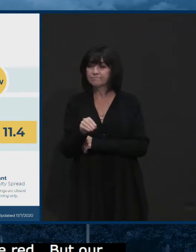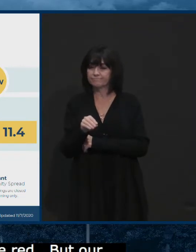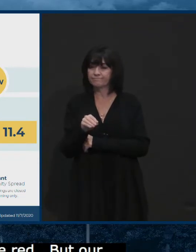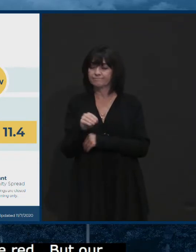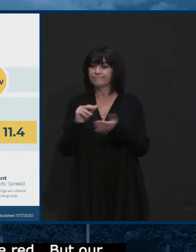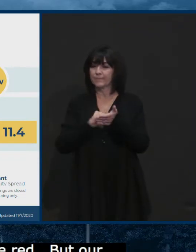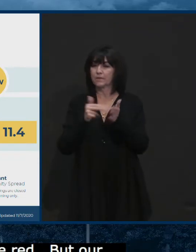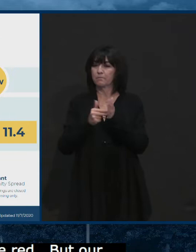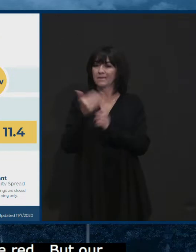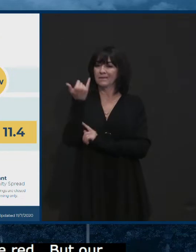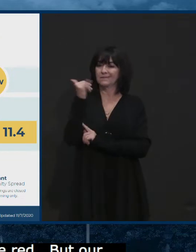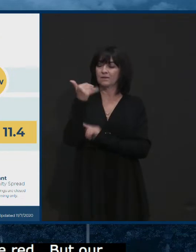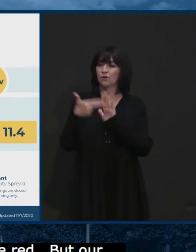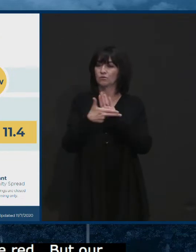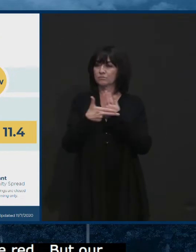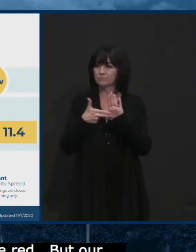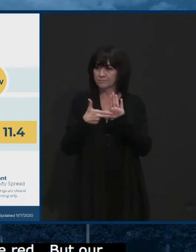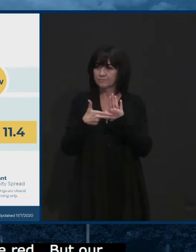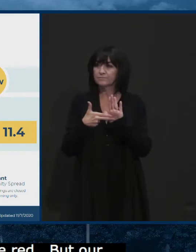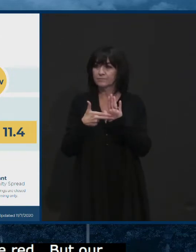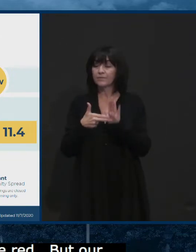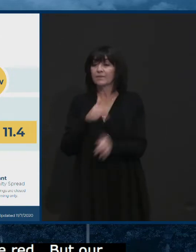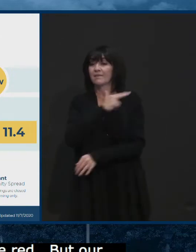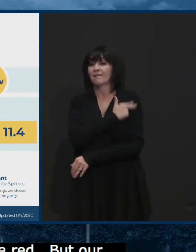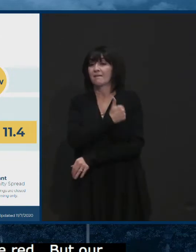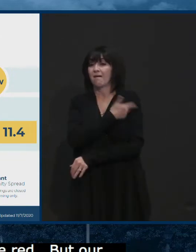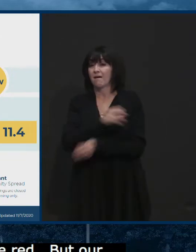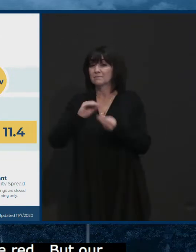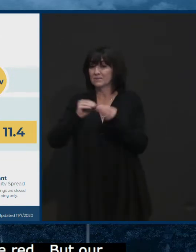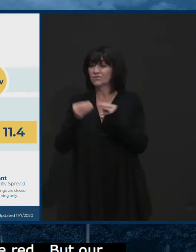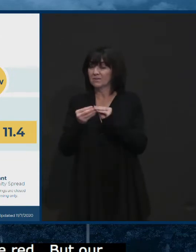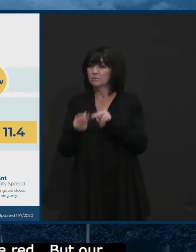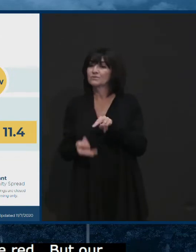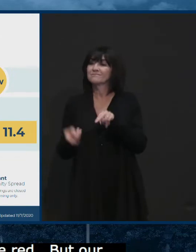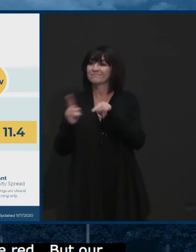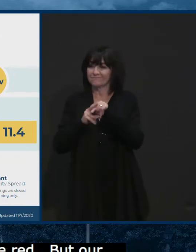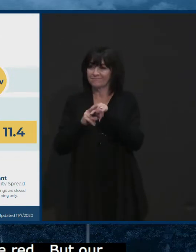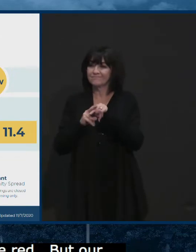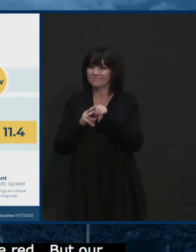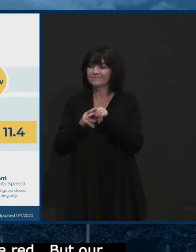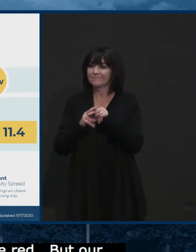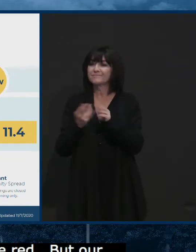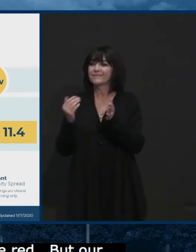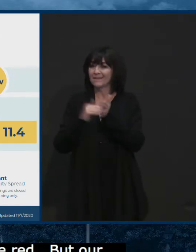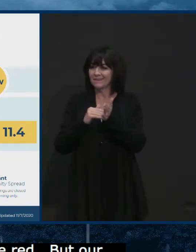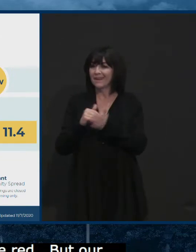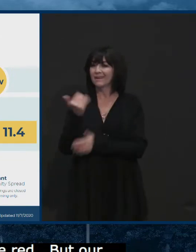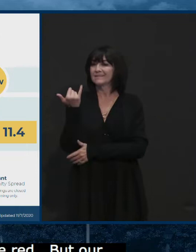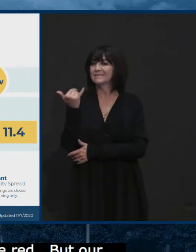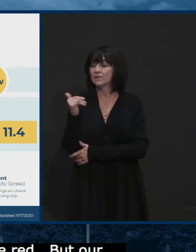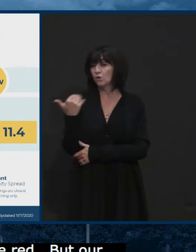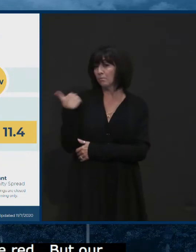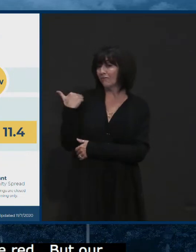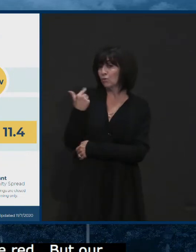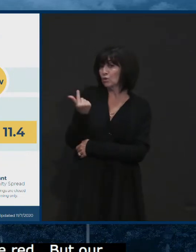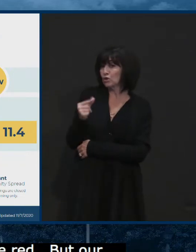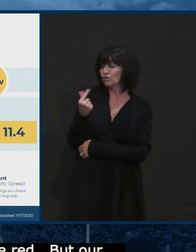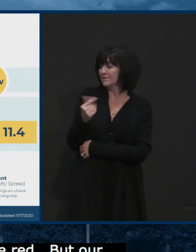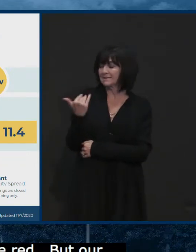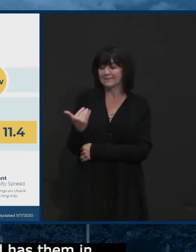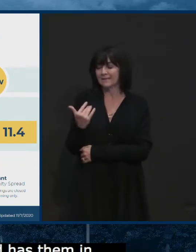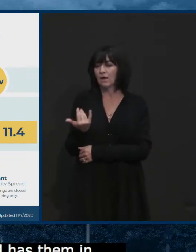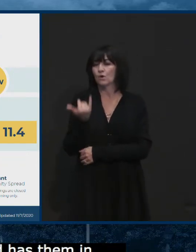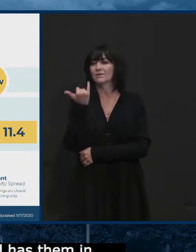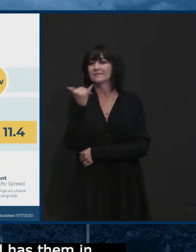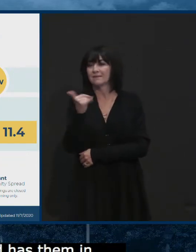yellow, and hospitalizations, as you heard, have also gone up, which has them in the yellow at a rate of